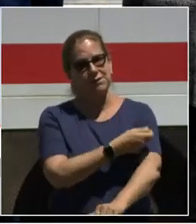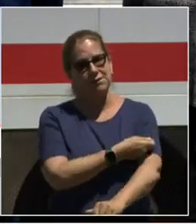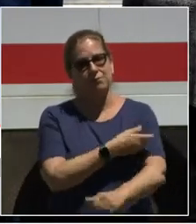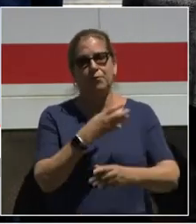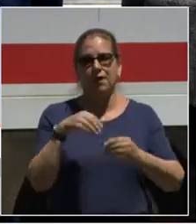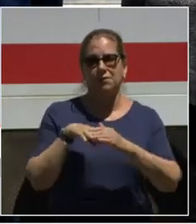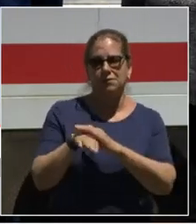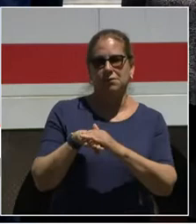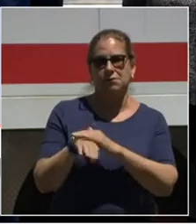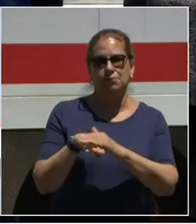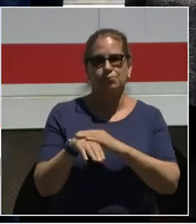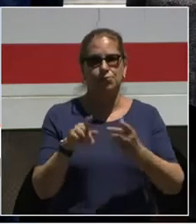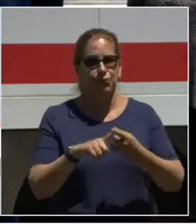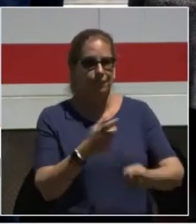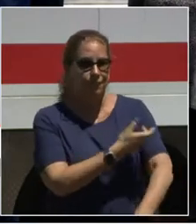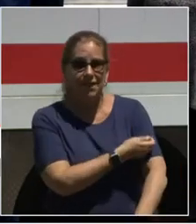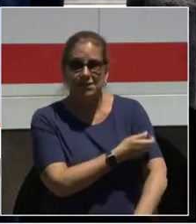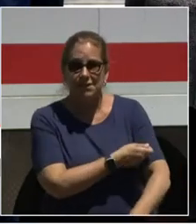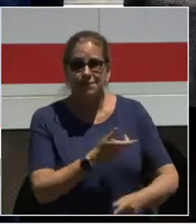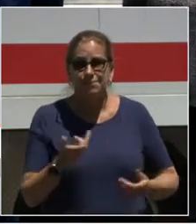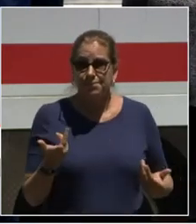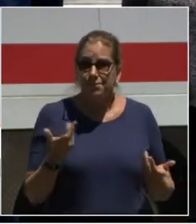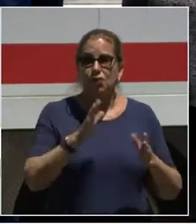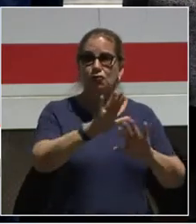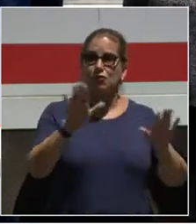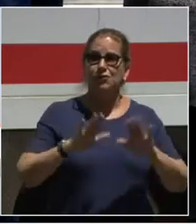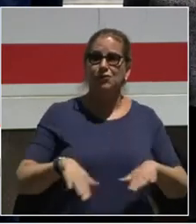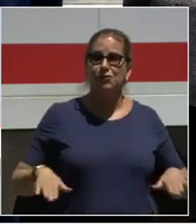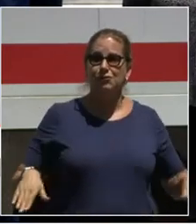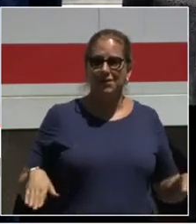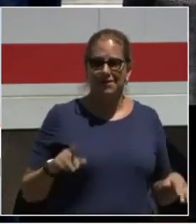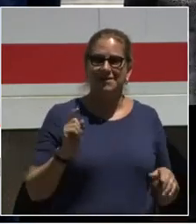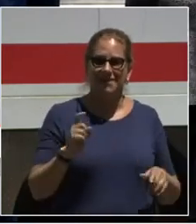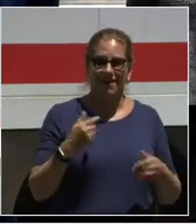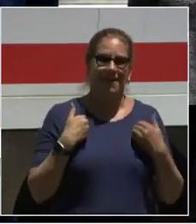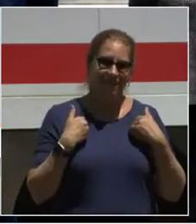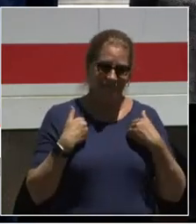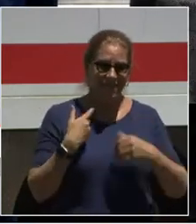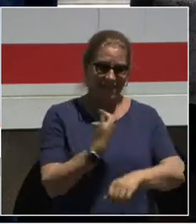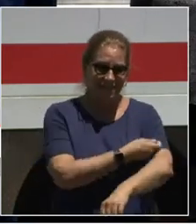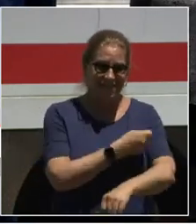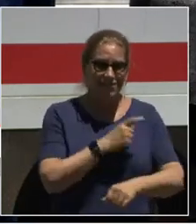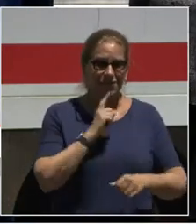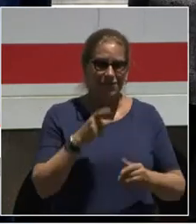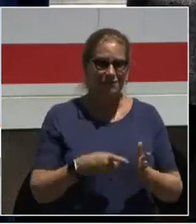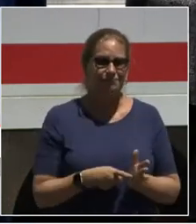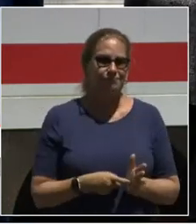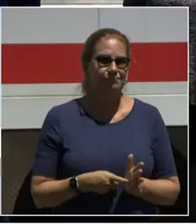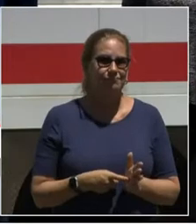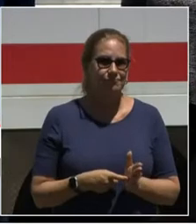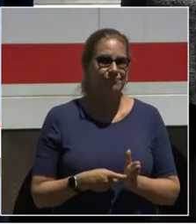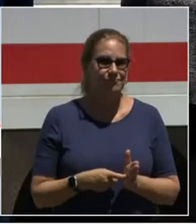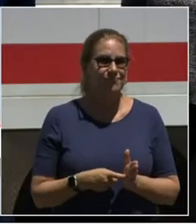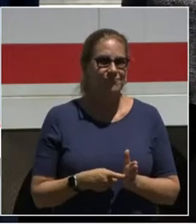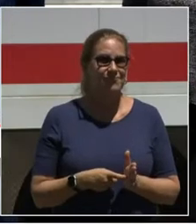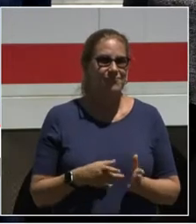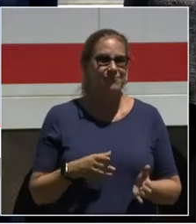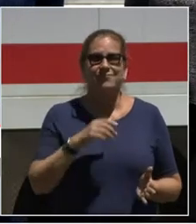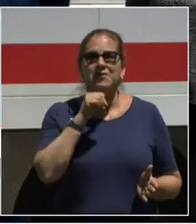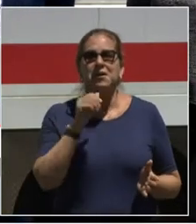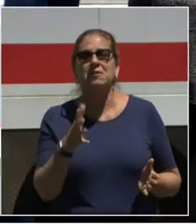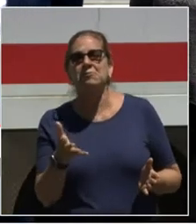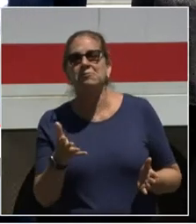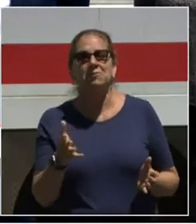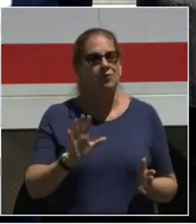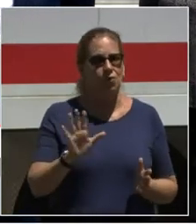vaccinated is also a requirement. And we know that everyone has been